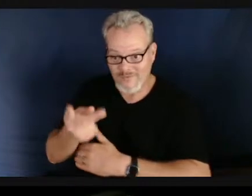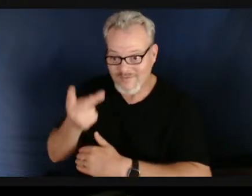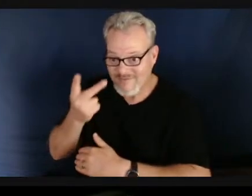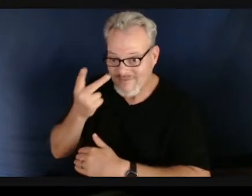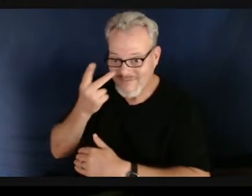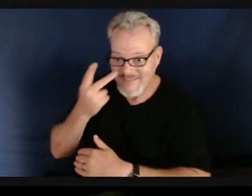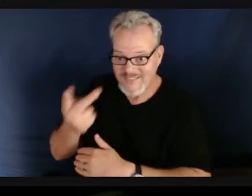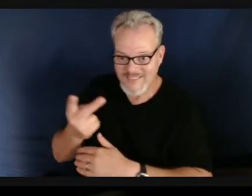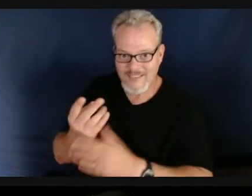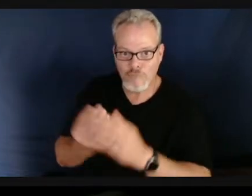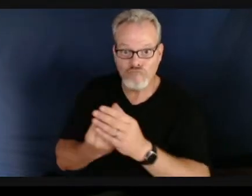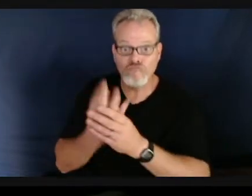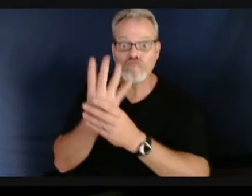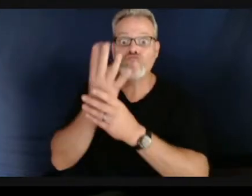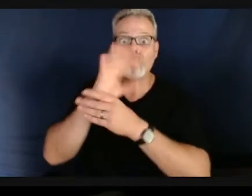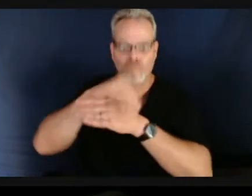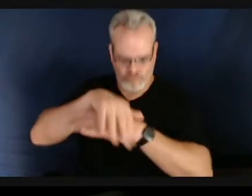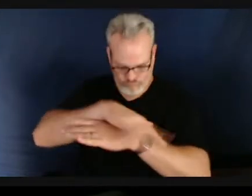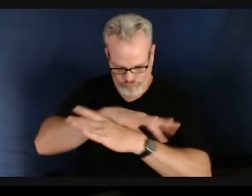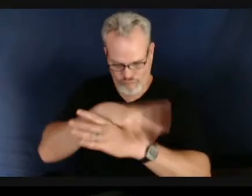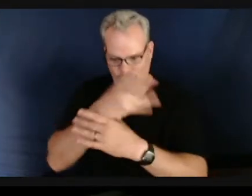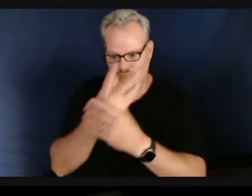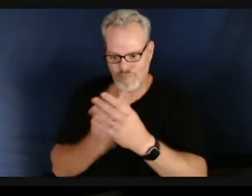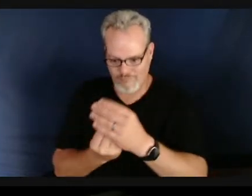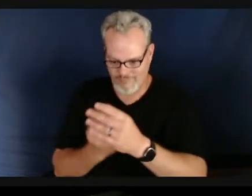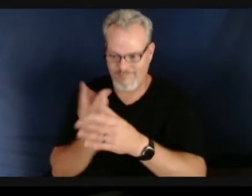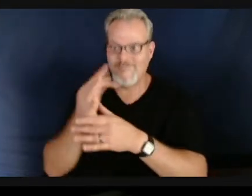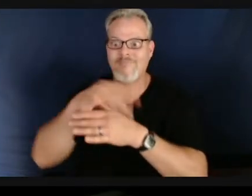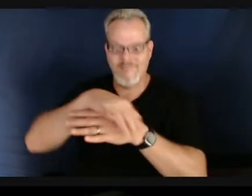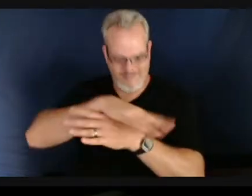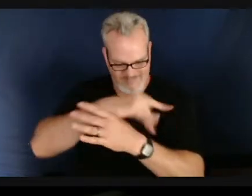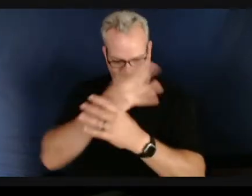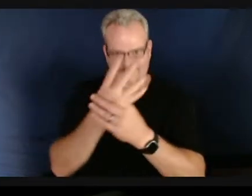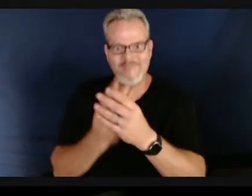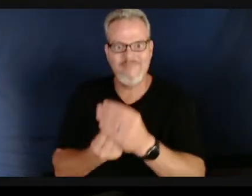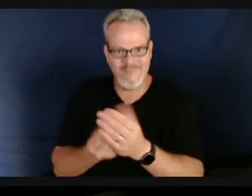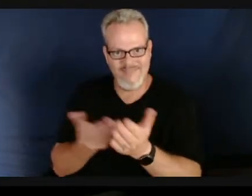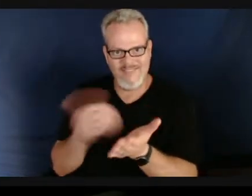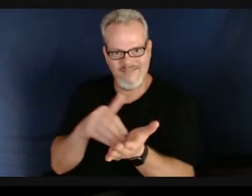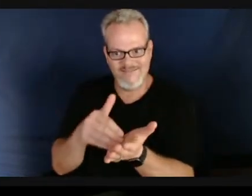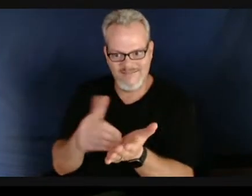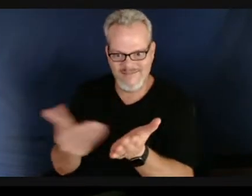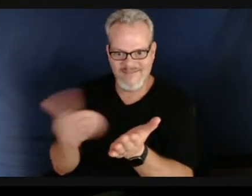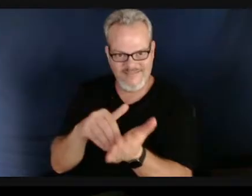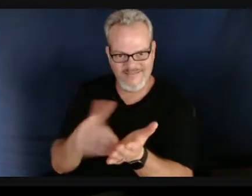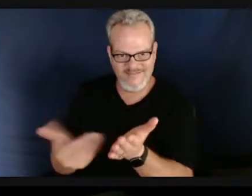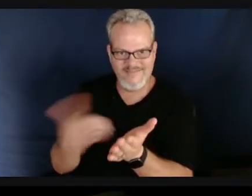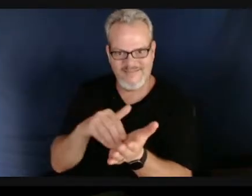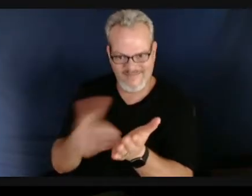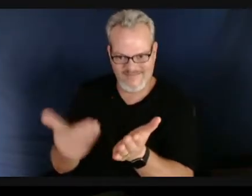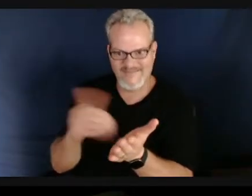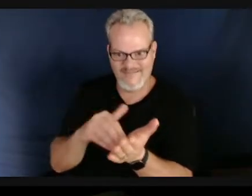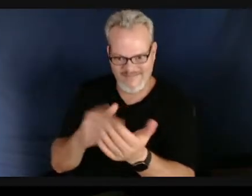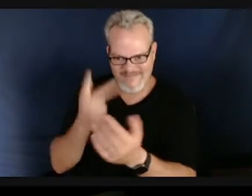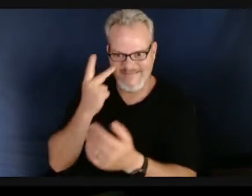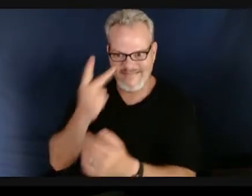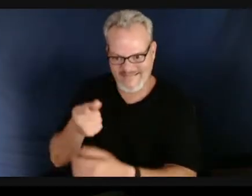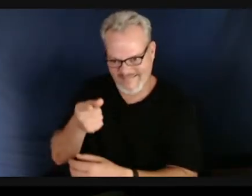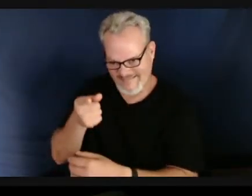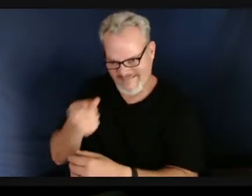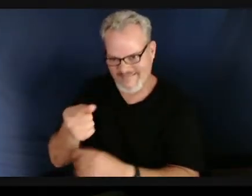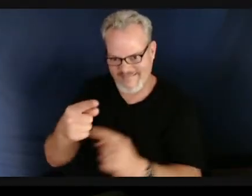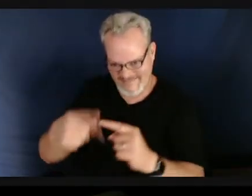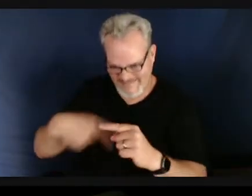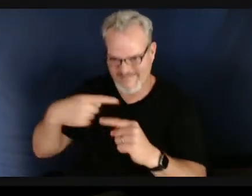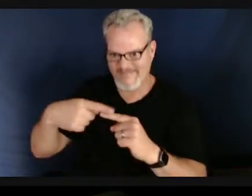and repeated pistoning cycles, looped a couple of times here, so you can see how